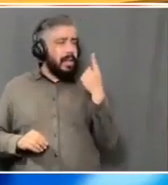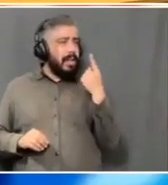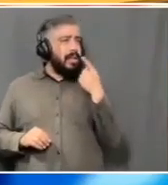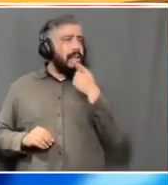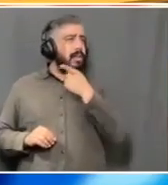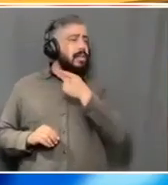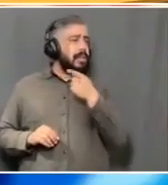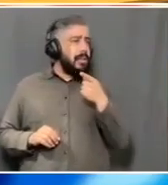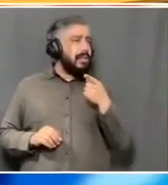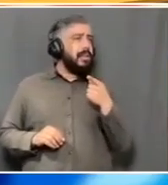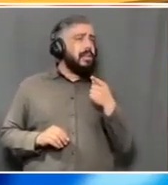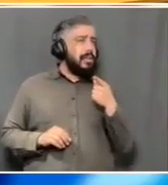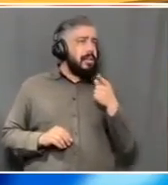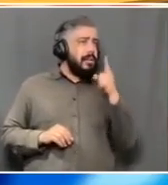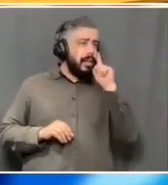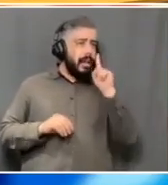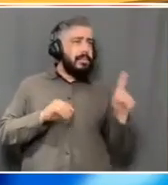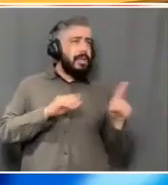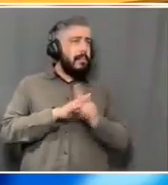up